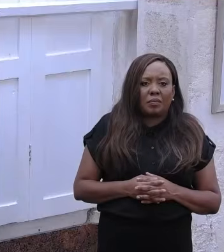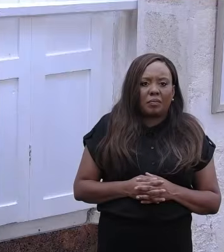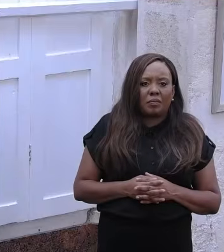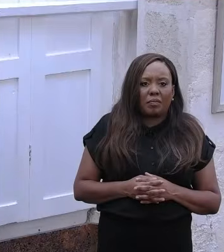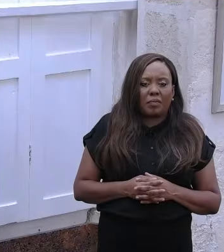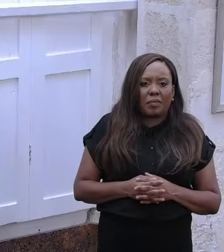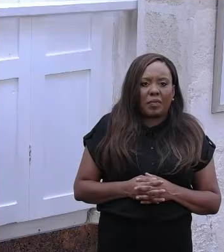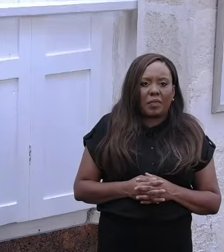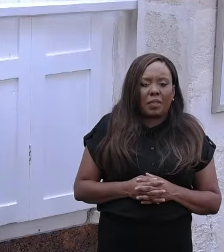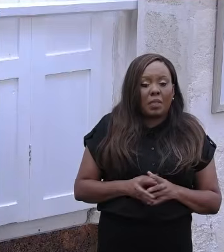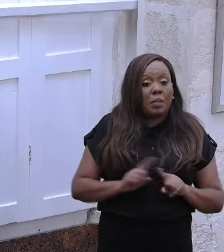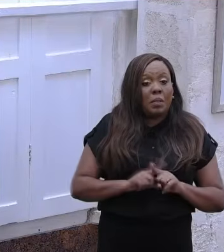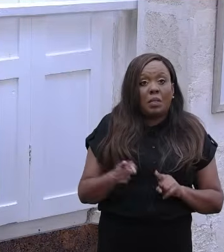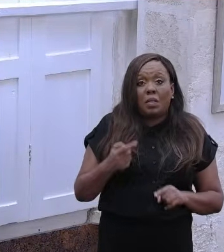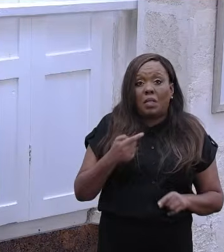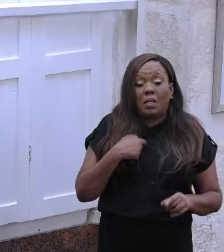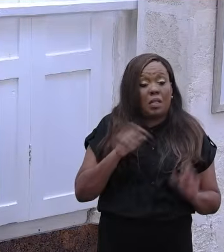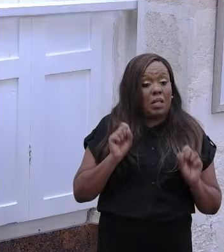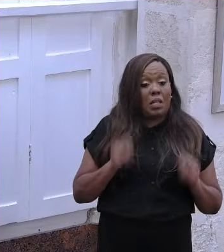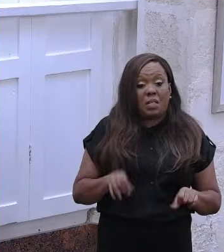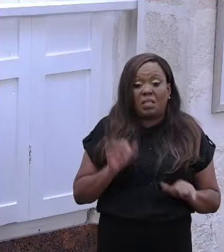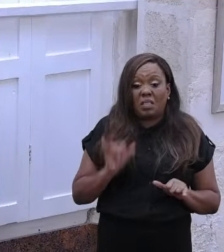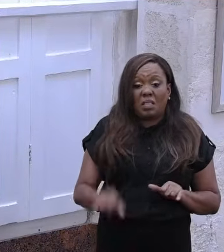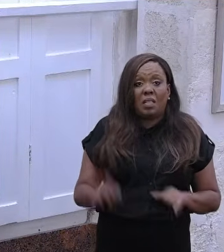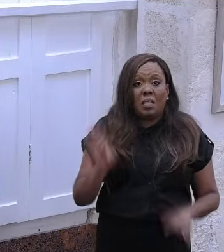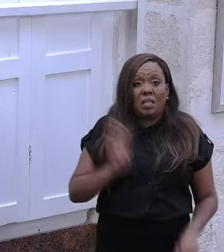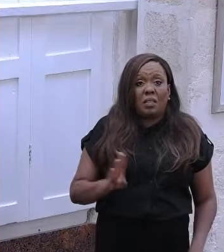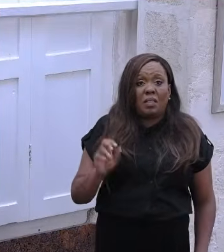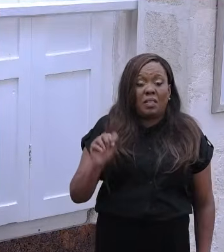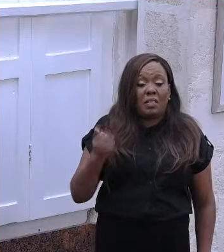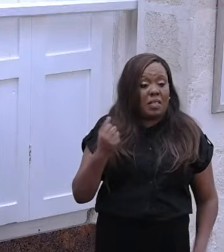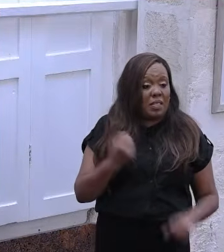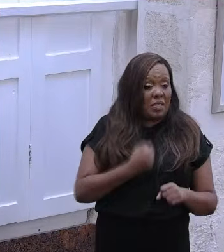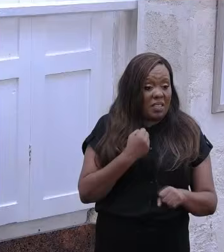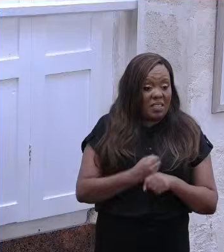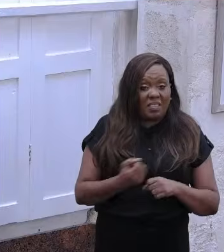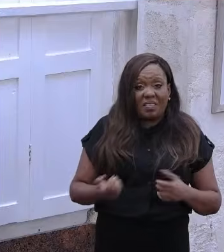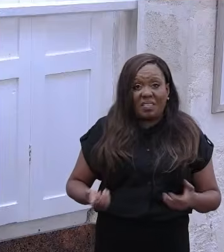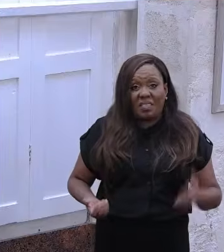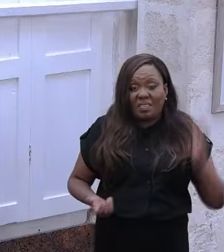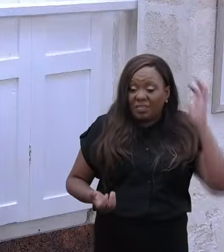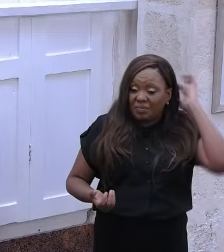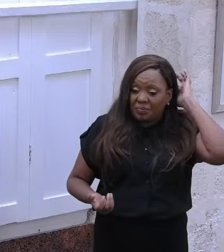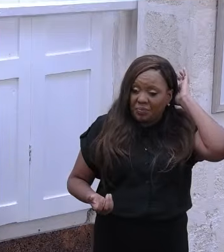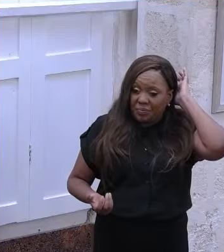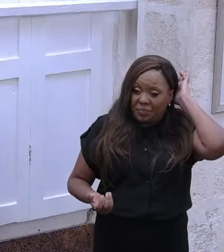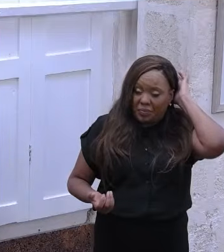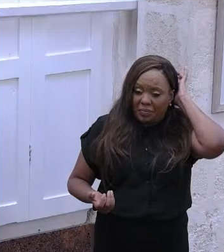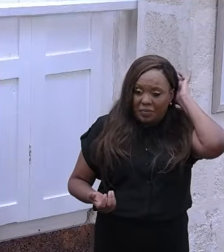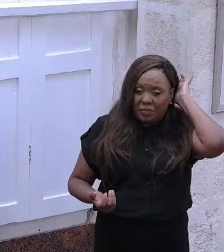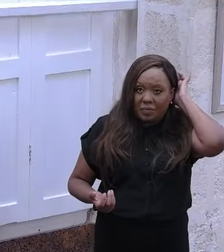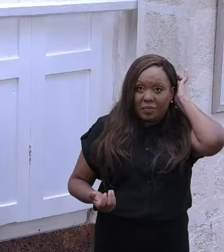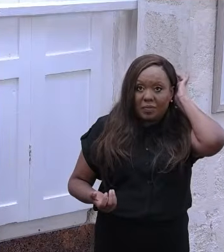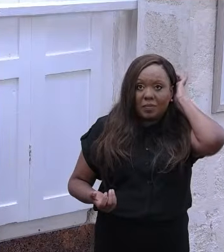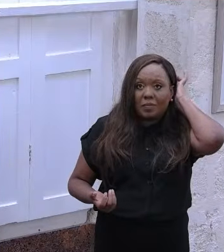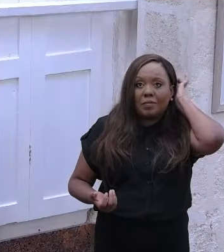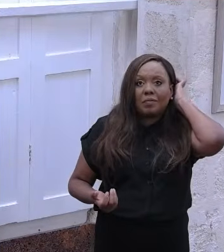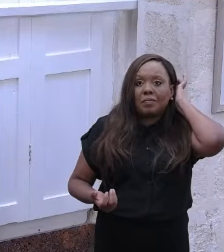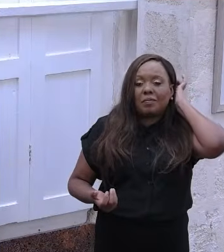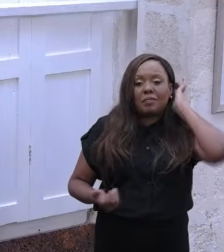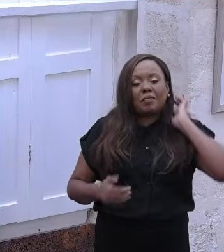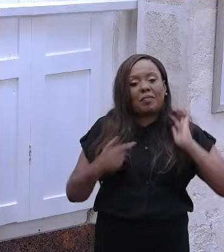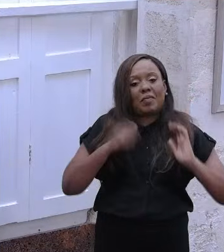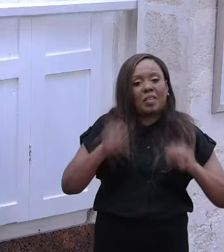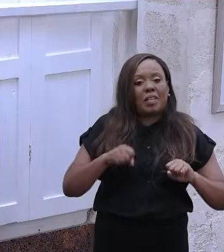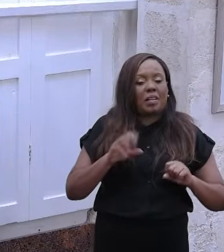for 10 years, I can hang around Barbados for 10 years and have absolutely no, and there are a lot of people who do it, absolutely no connection with this society